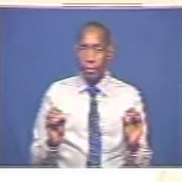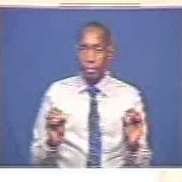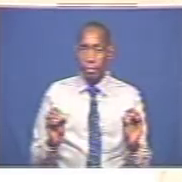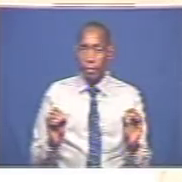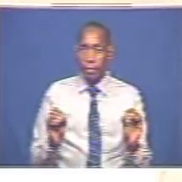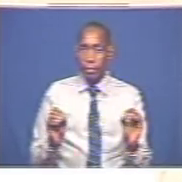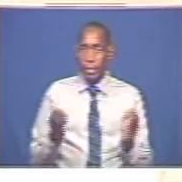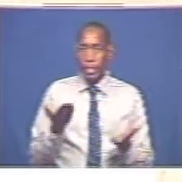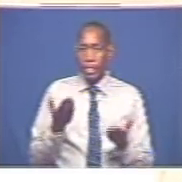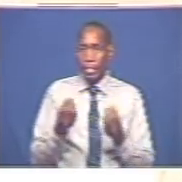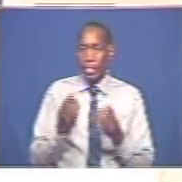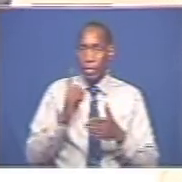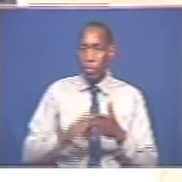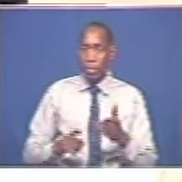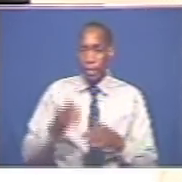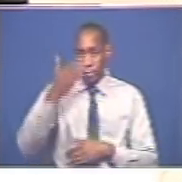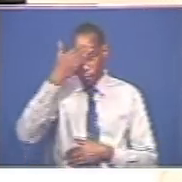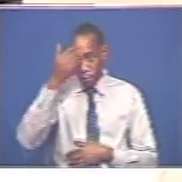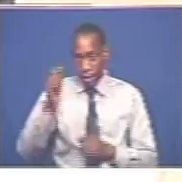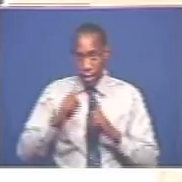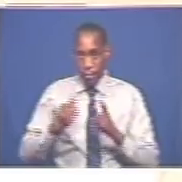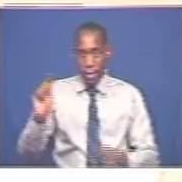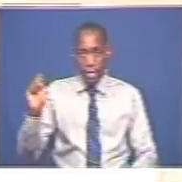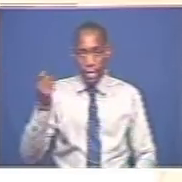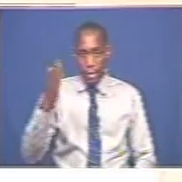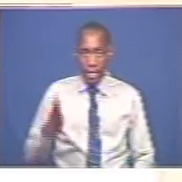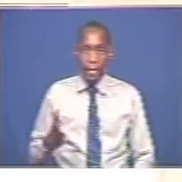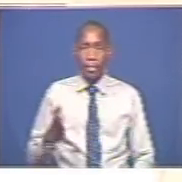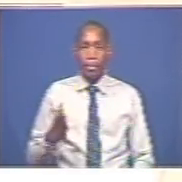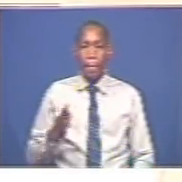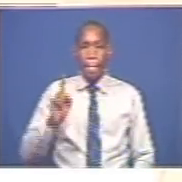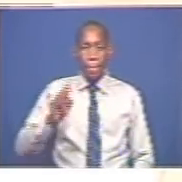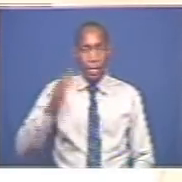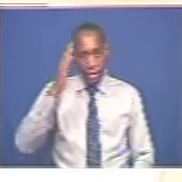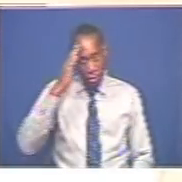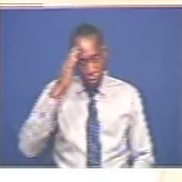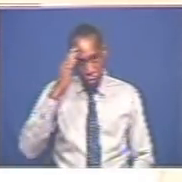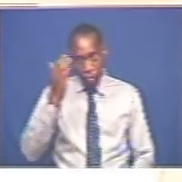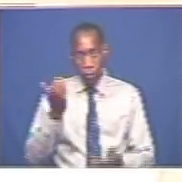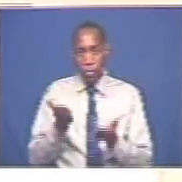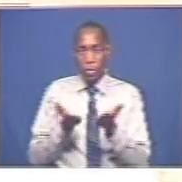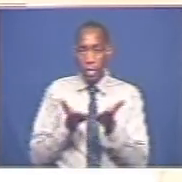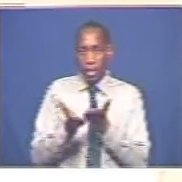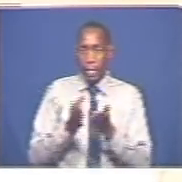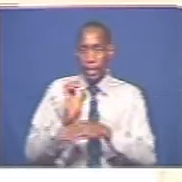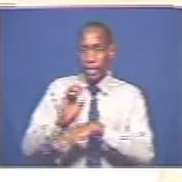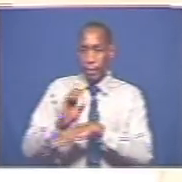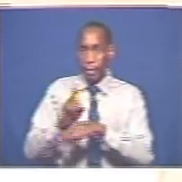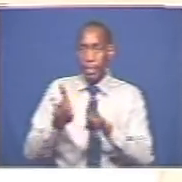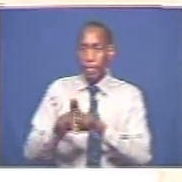Mm. But I think Kenyans need to awake that there is need for counseling services, and counseling, just like the